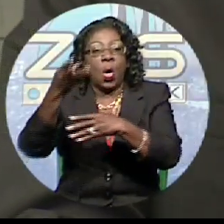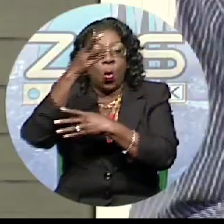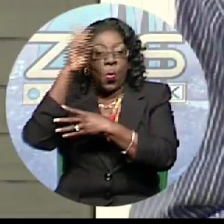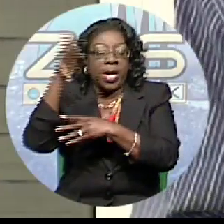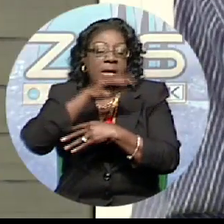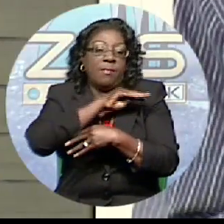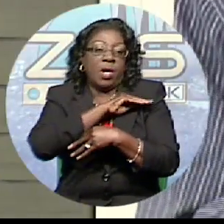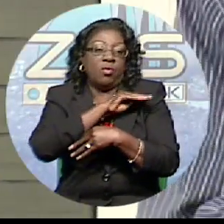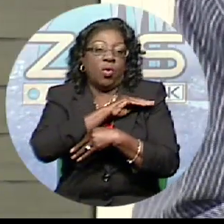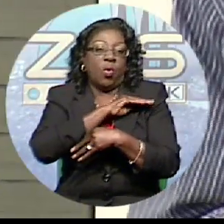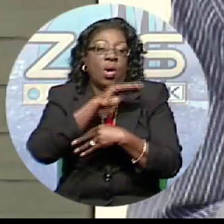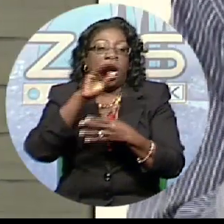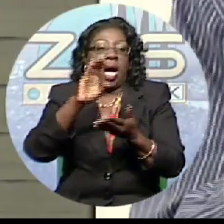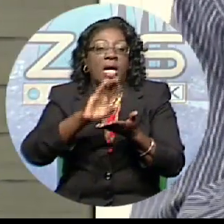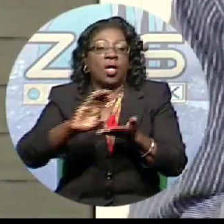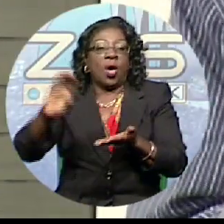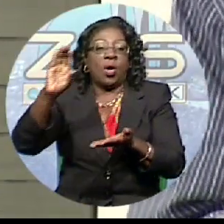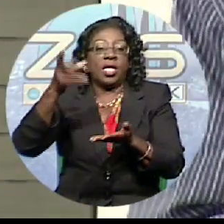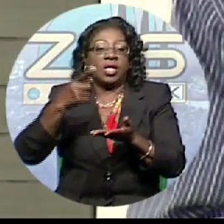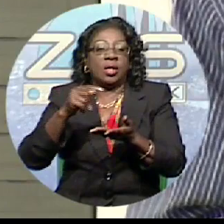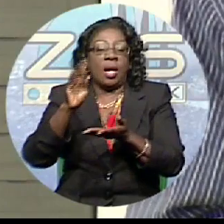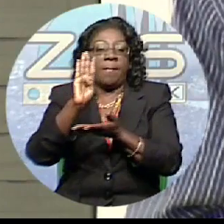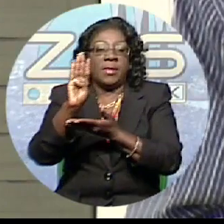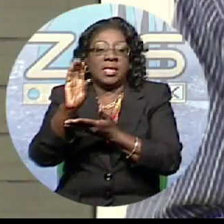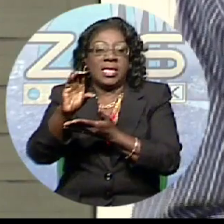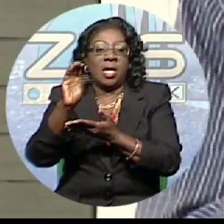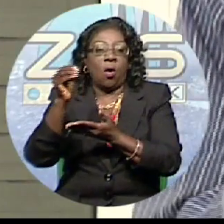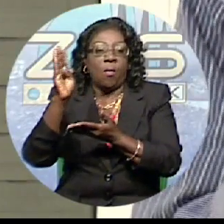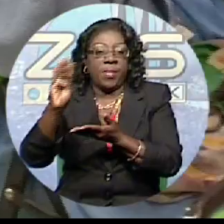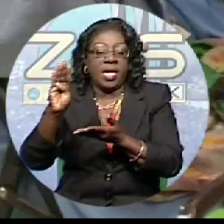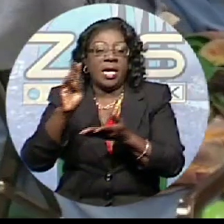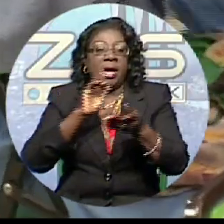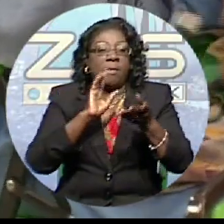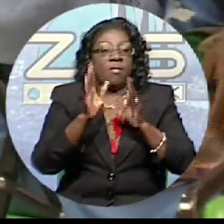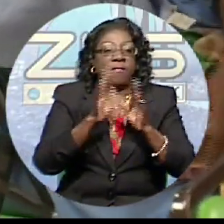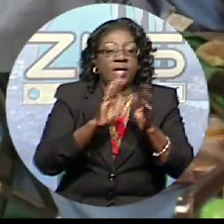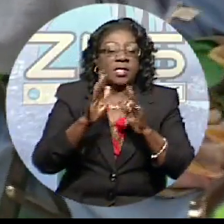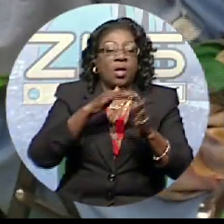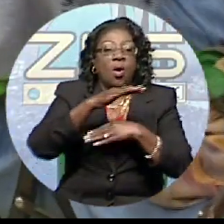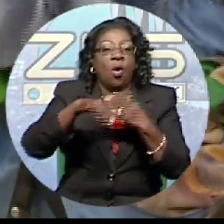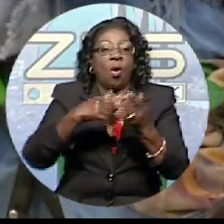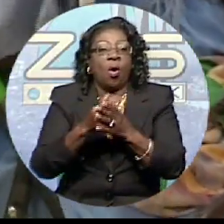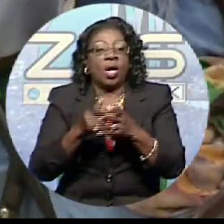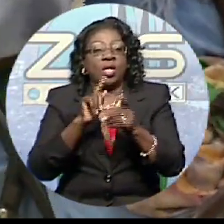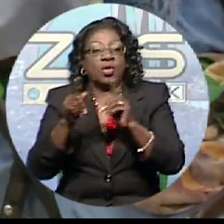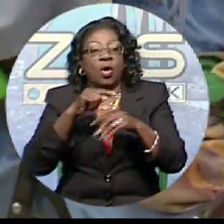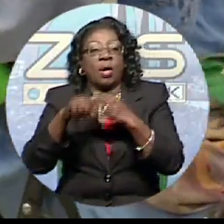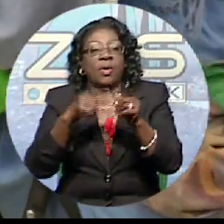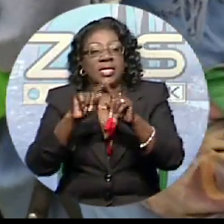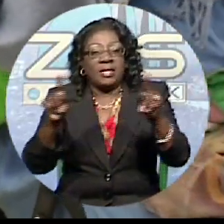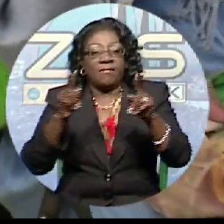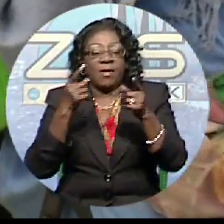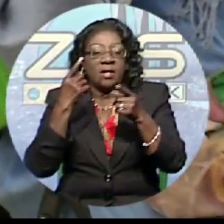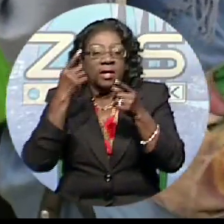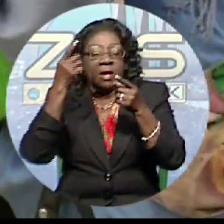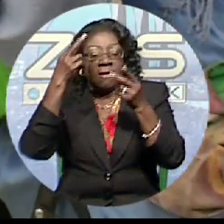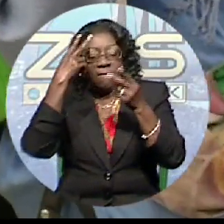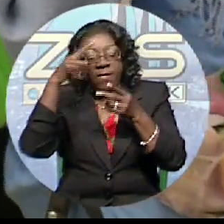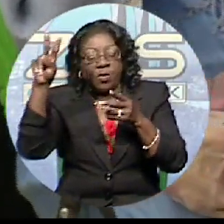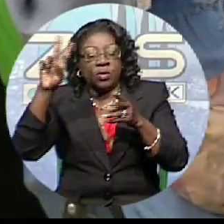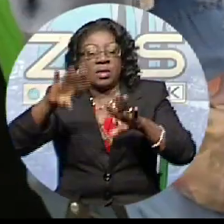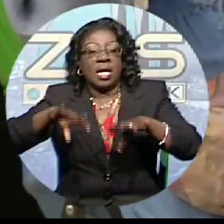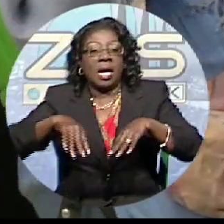Monroe and College of the Bahamas Professor Felix Bethel also contributed to the panel, offering differing views on the principle of how to